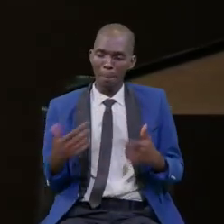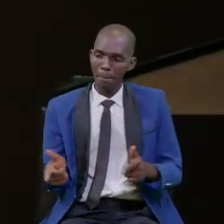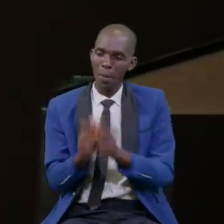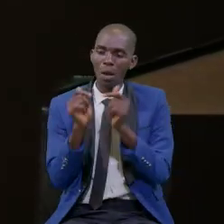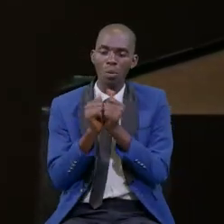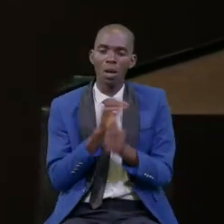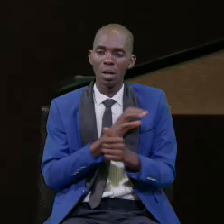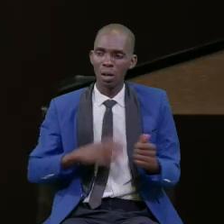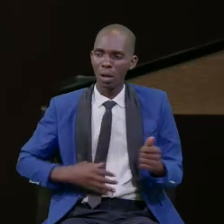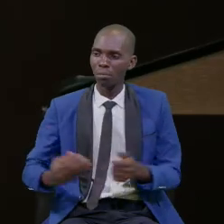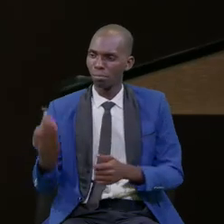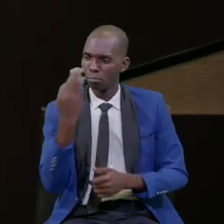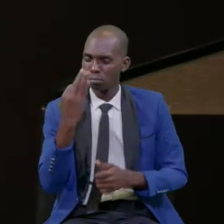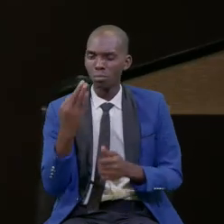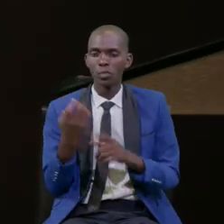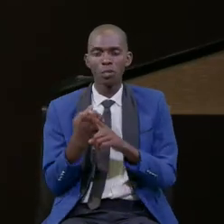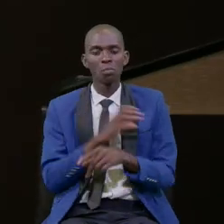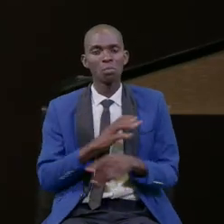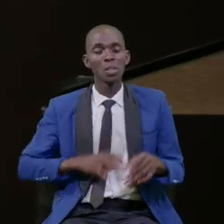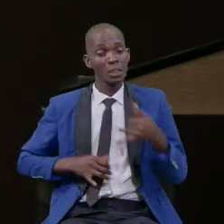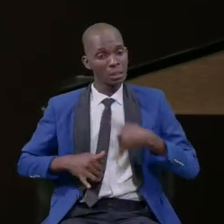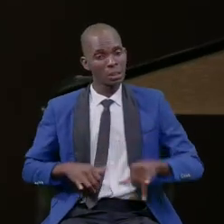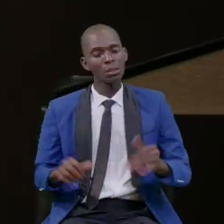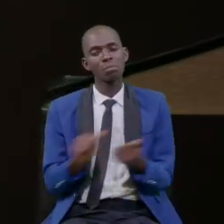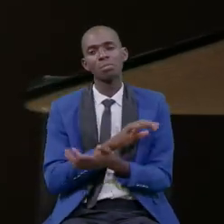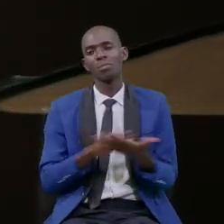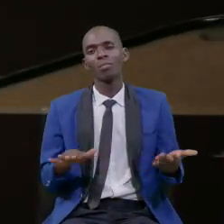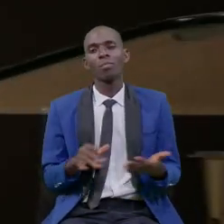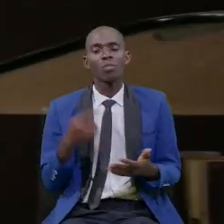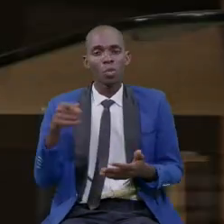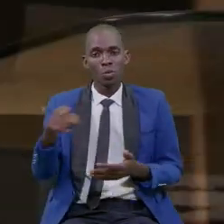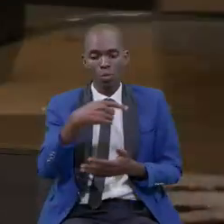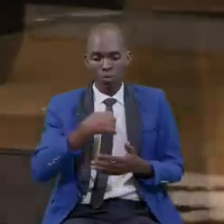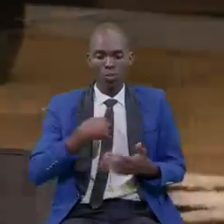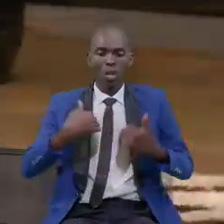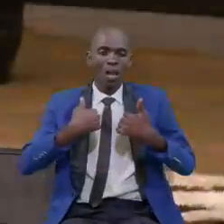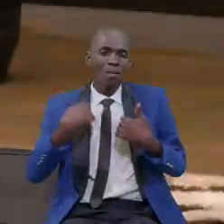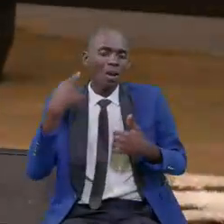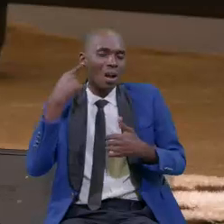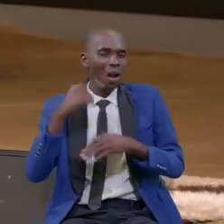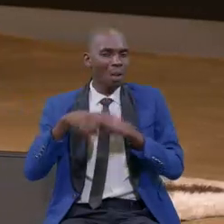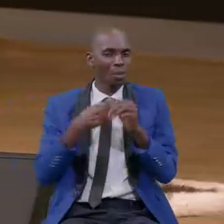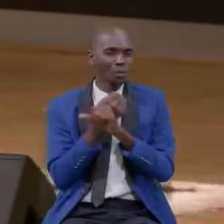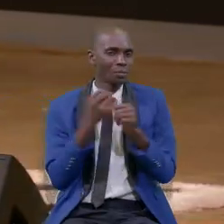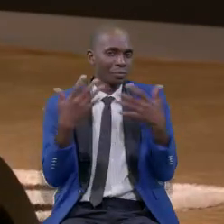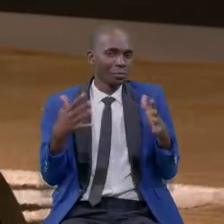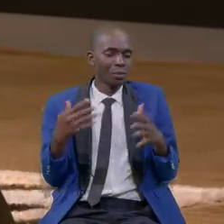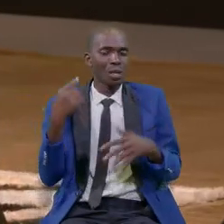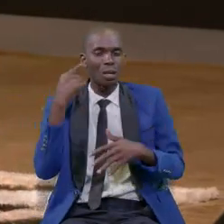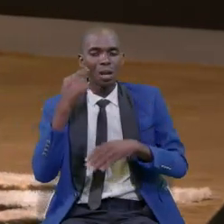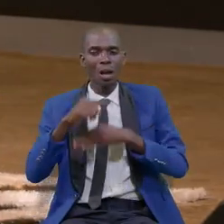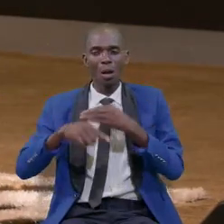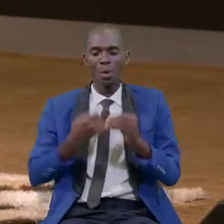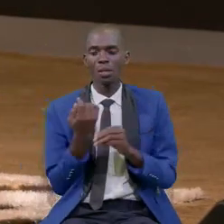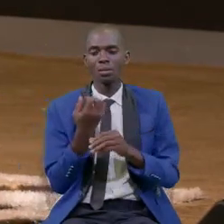We've heard about salvation. We've heard about justification. We've heard about the power of